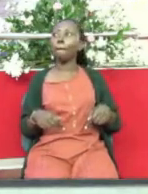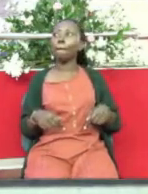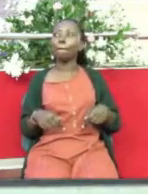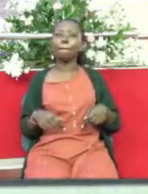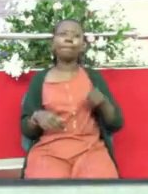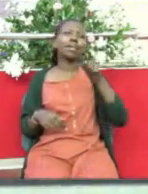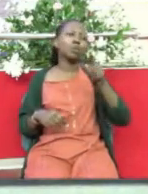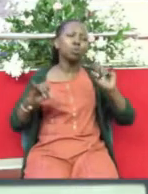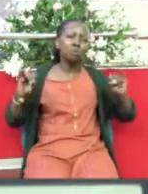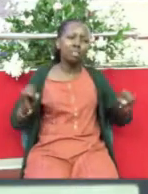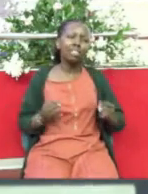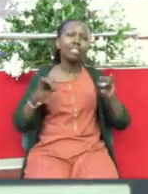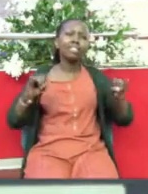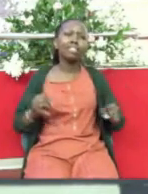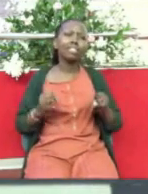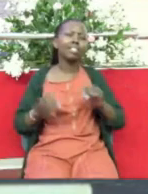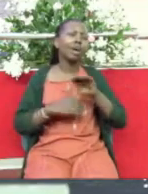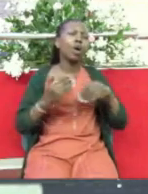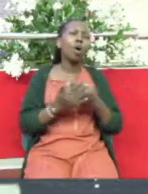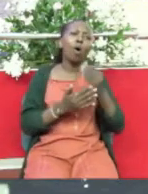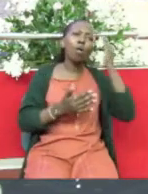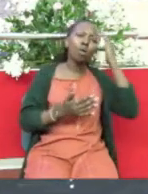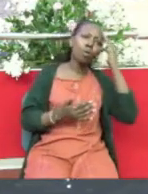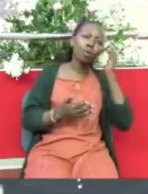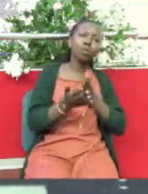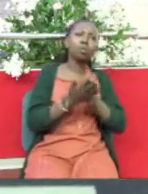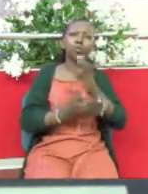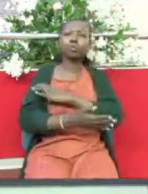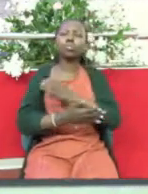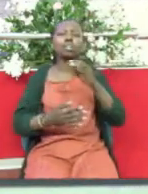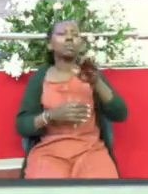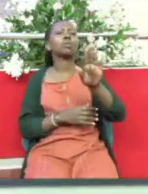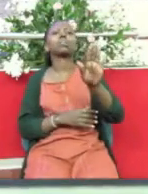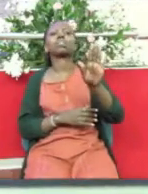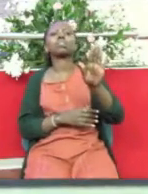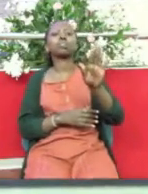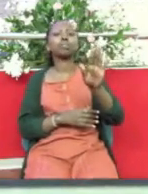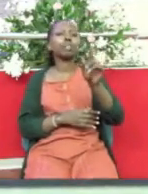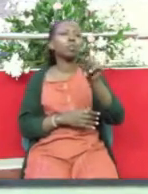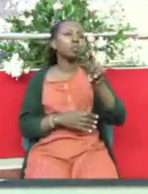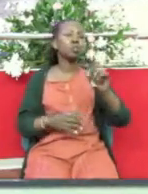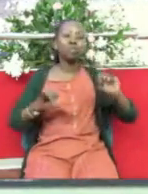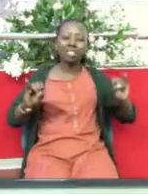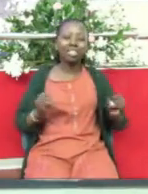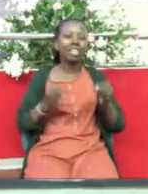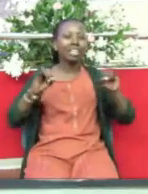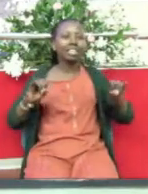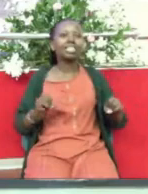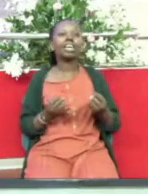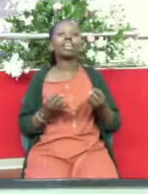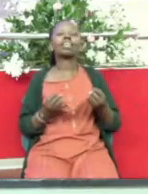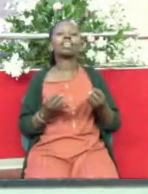you have tried all you know how to do, my daughter. You have tried all you know how to do,